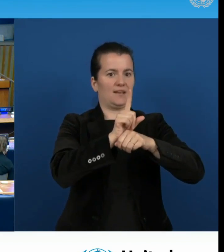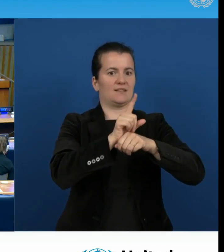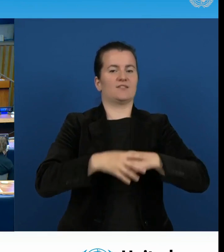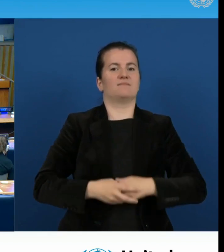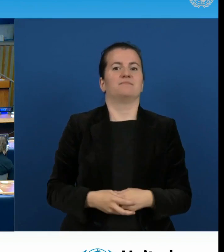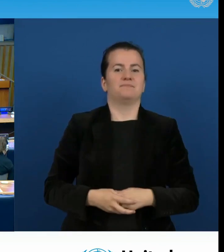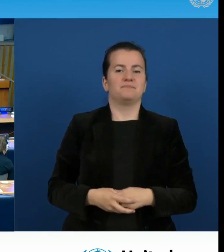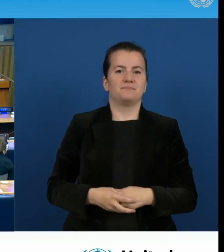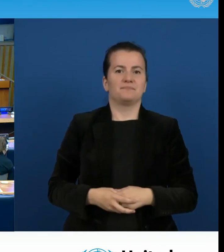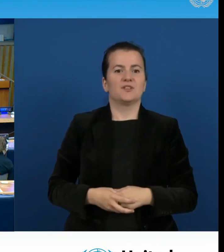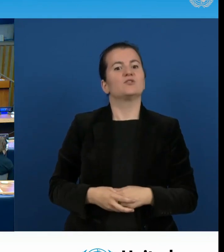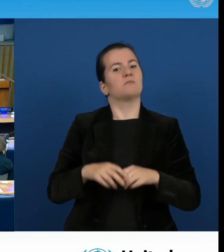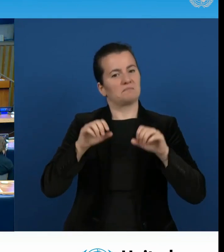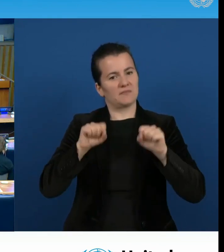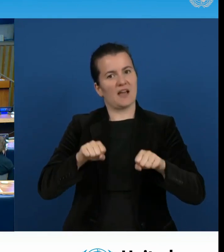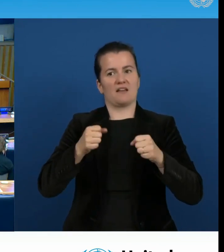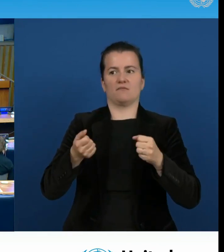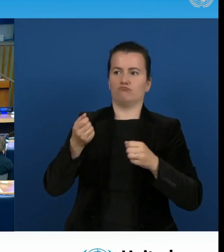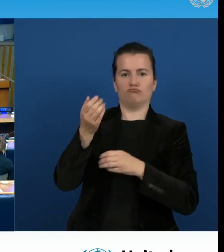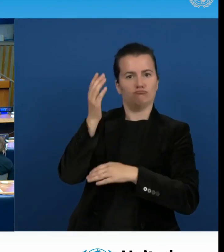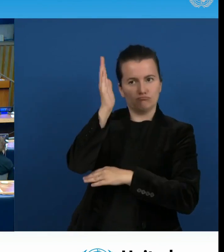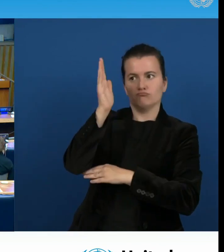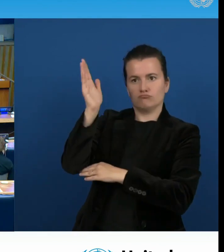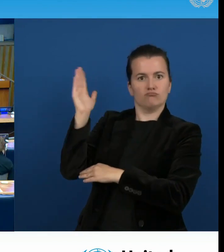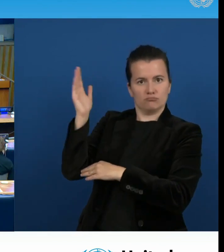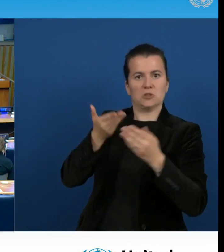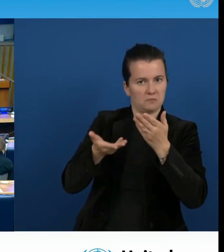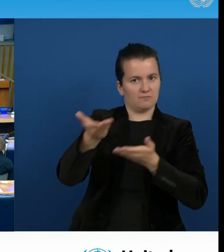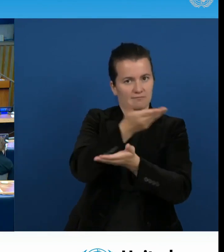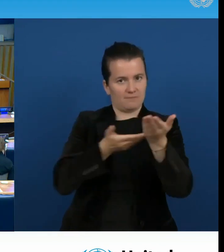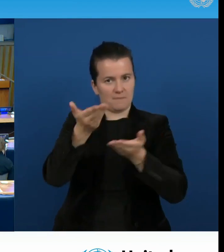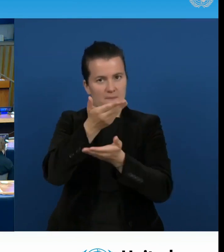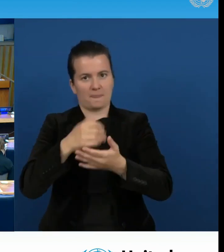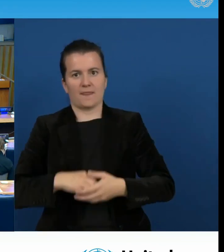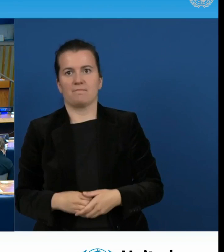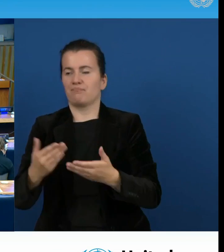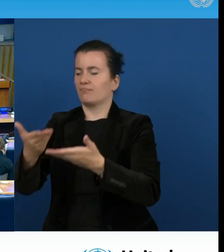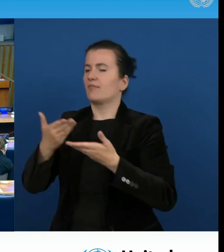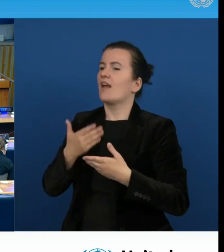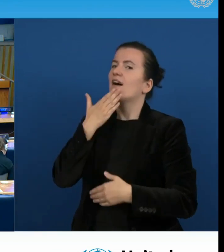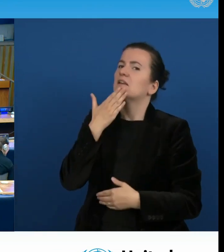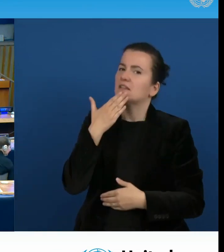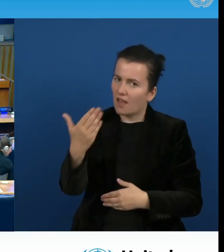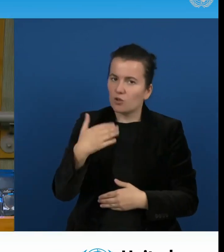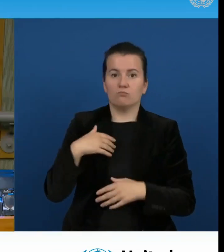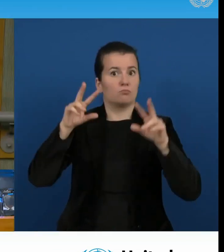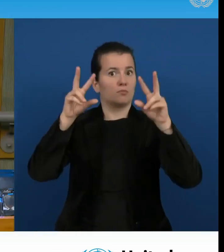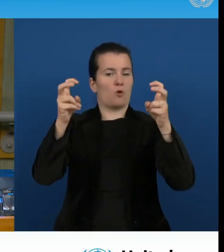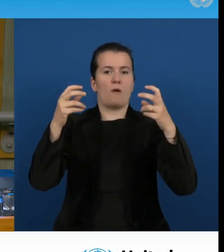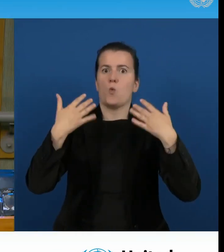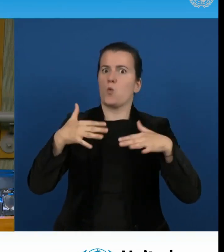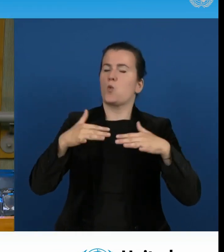Thank you, Ambassador Sekaris and Mr. Kumwenda, our esteemed co-chairs, for this important discussion. At the outset, I wish to convey